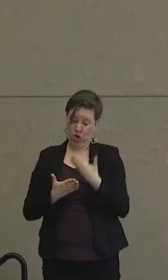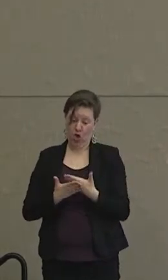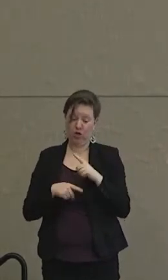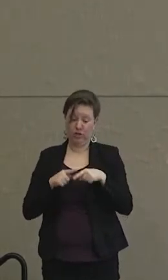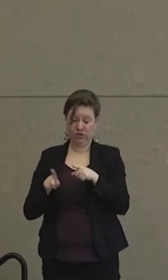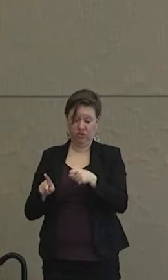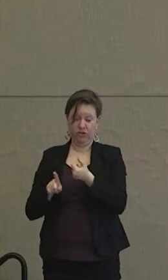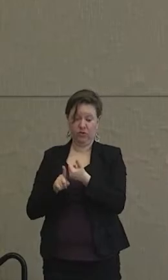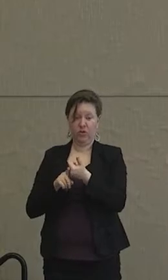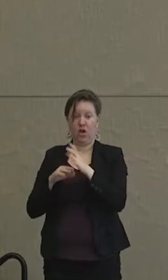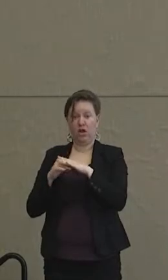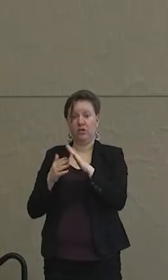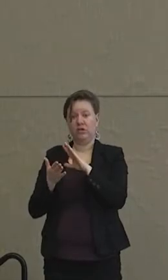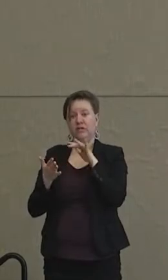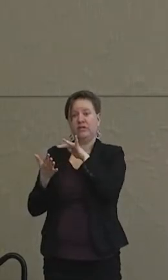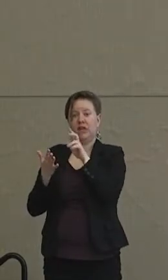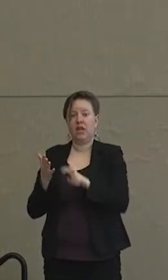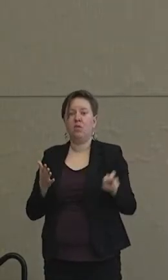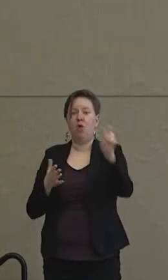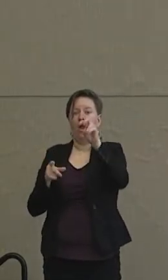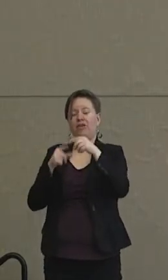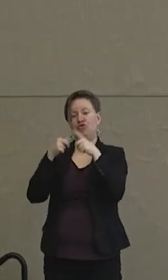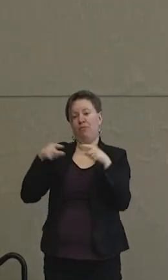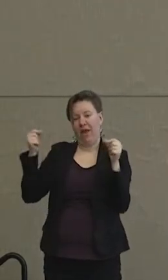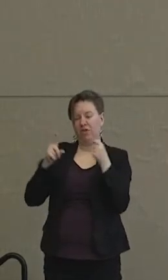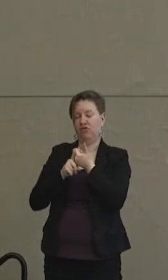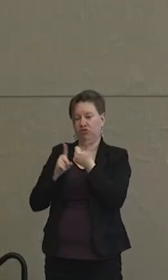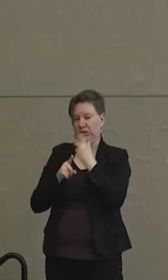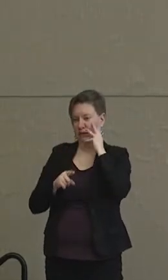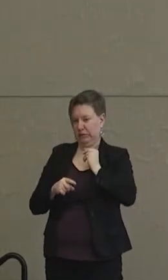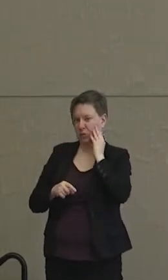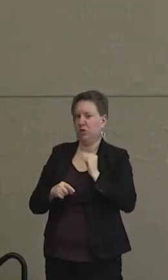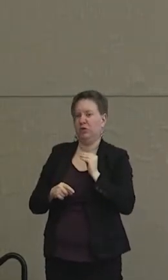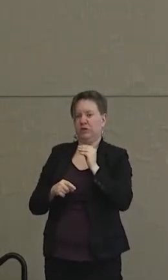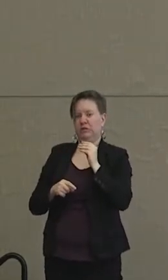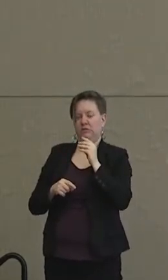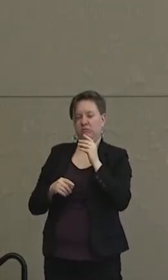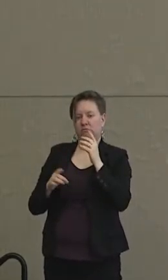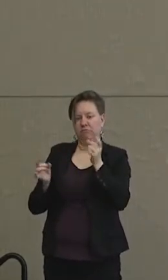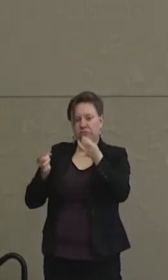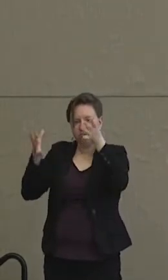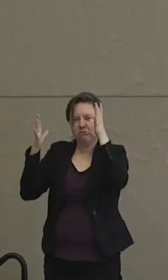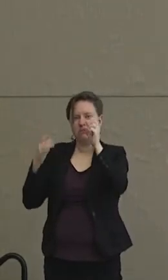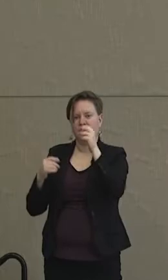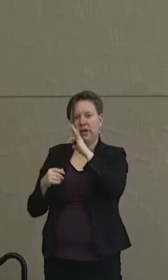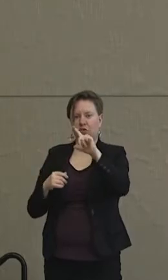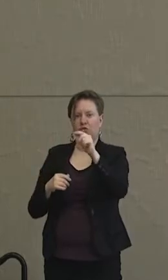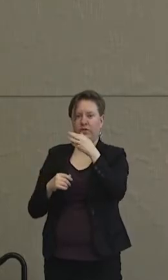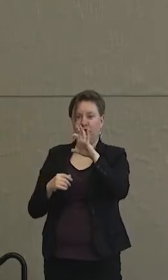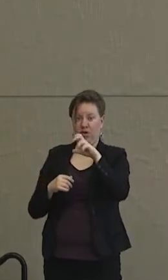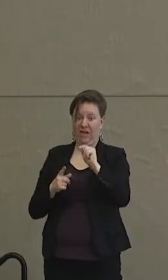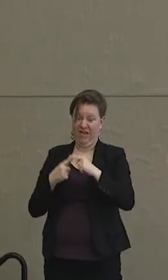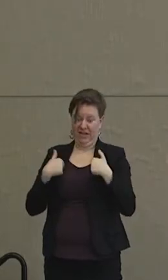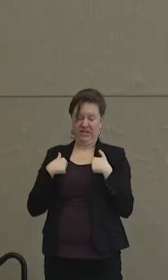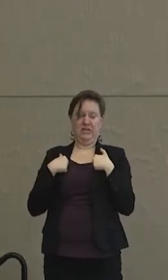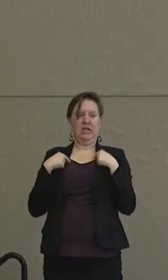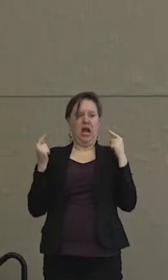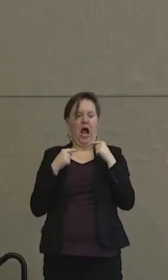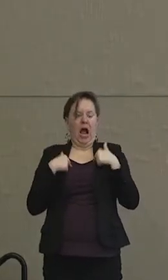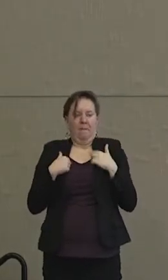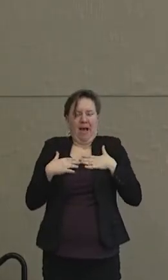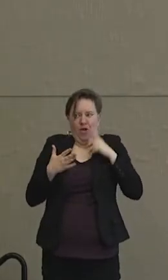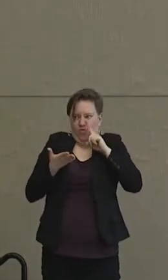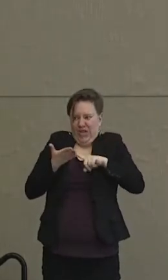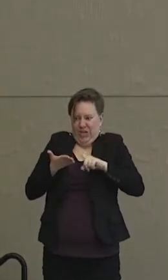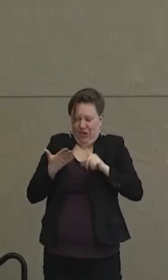when she was on a study abroad program in Japan, was sexually assaulted. If that doesn't hurt a sexual assault prevention